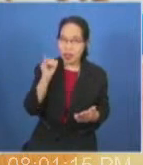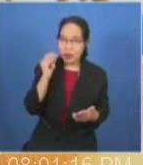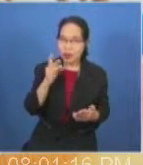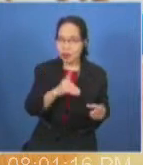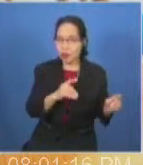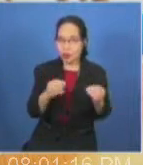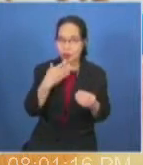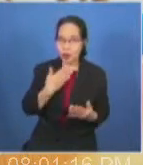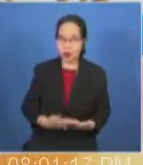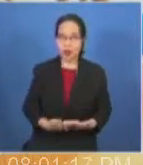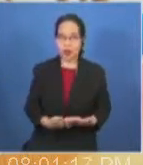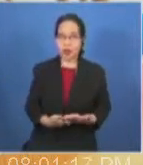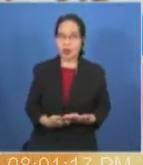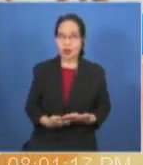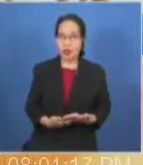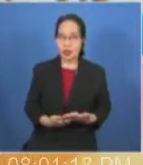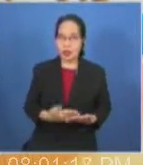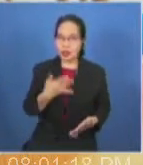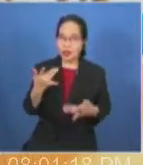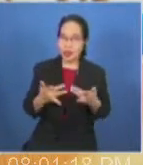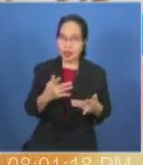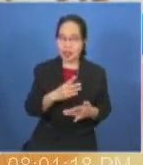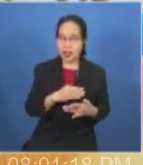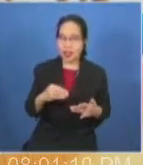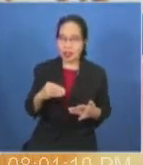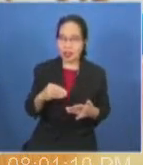What is the feeling when we do good?